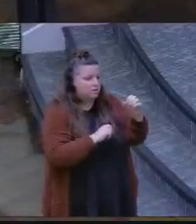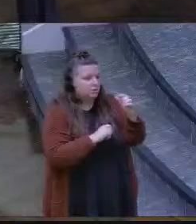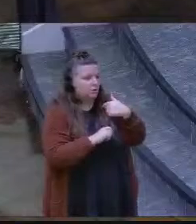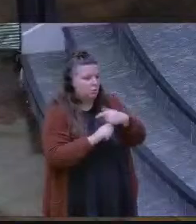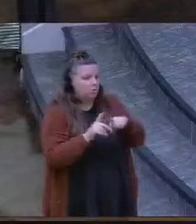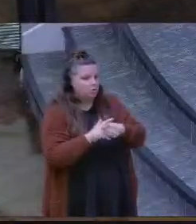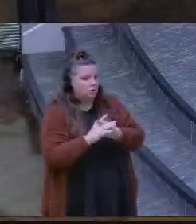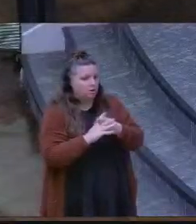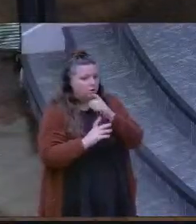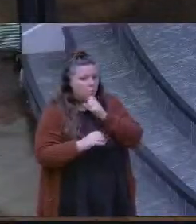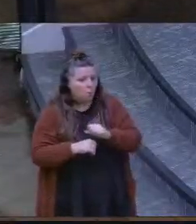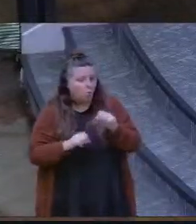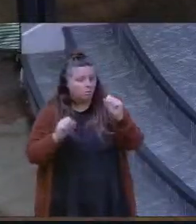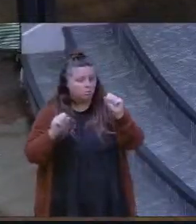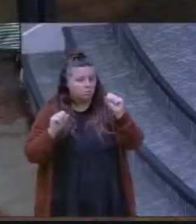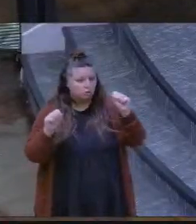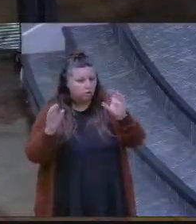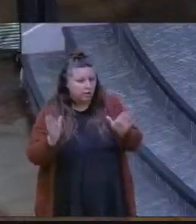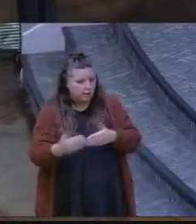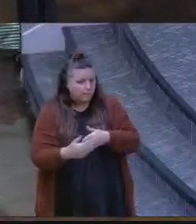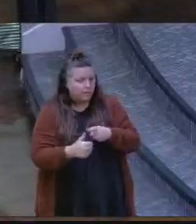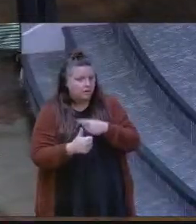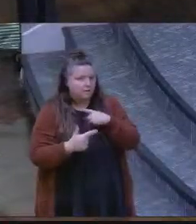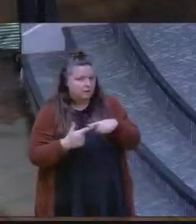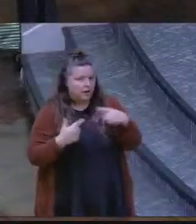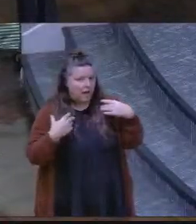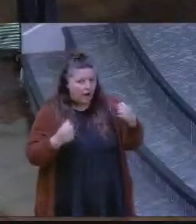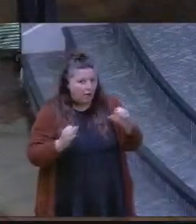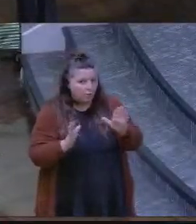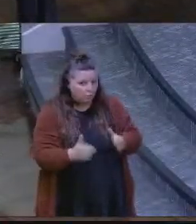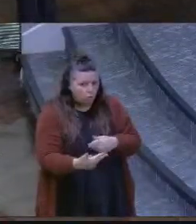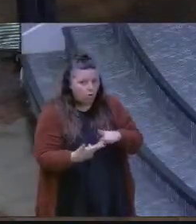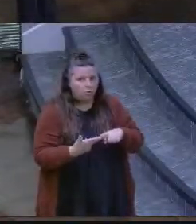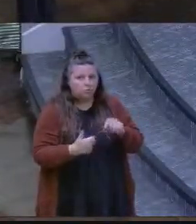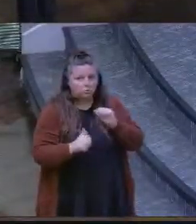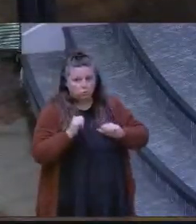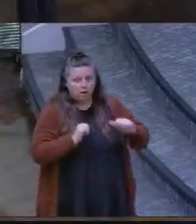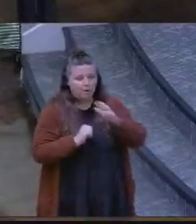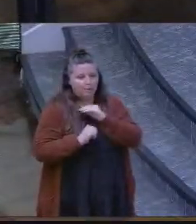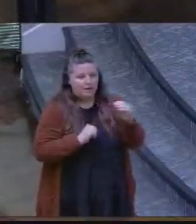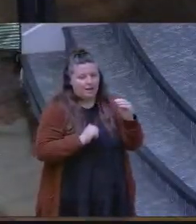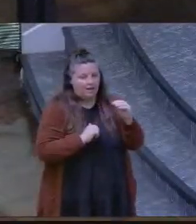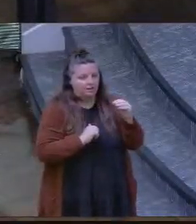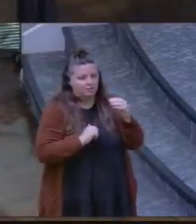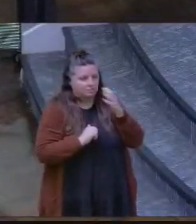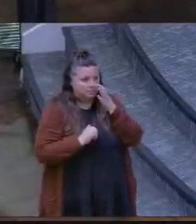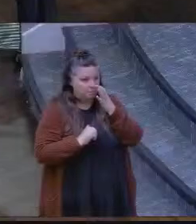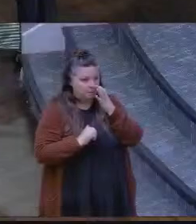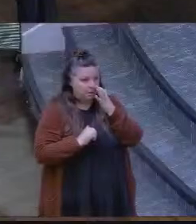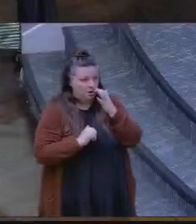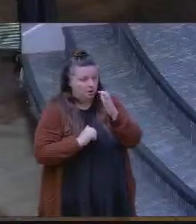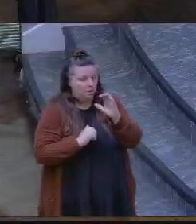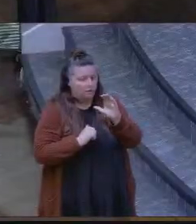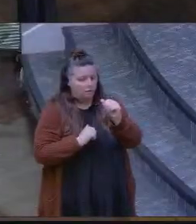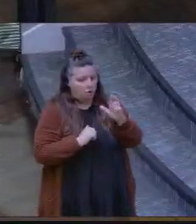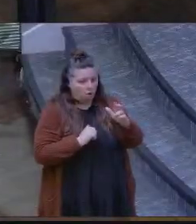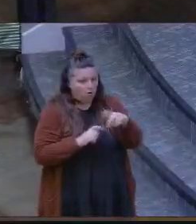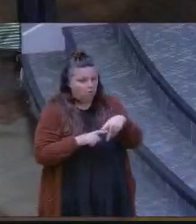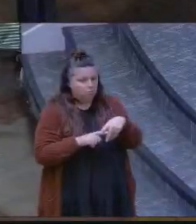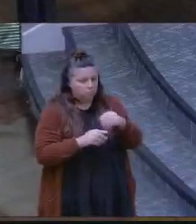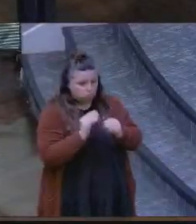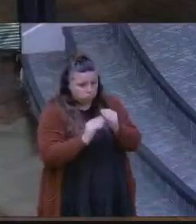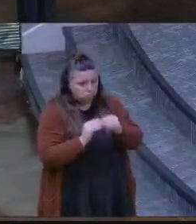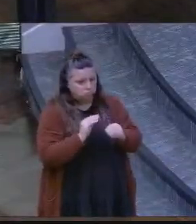health classrooms, the drama classrooms, and the auto shop started renovations over the Christmas break out